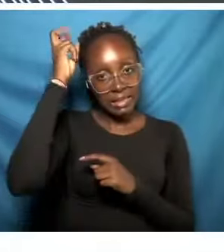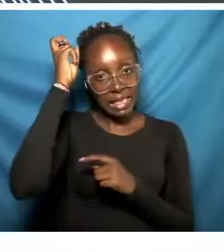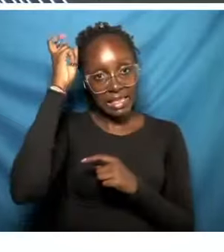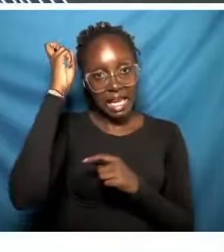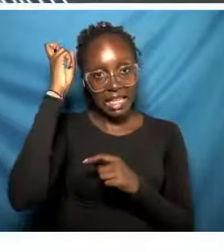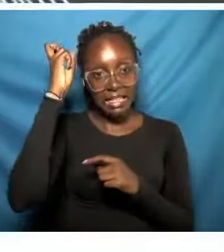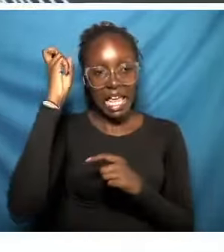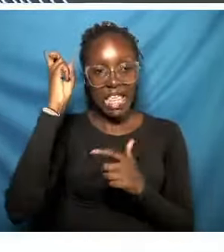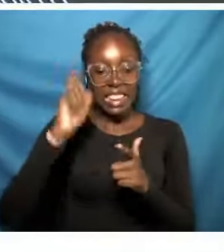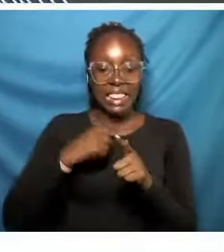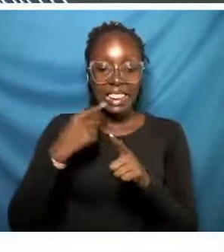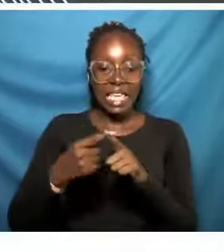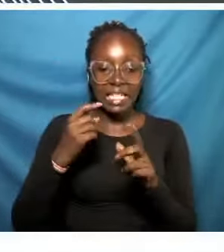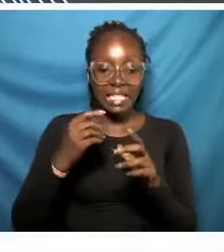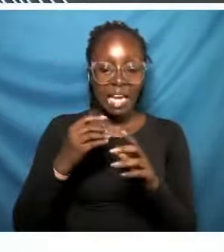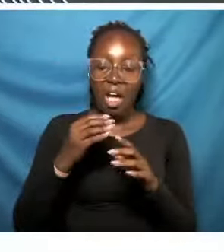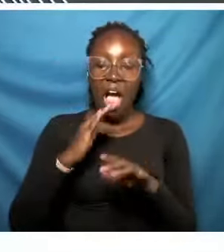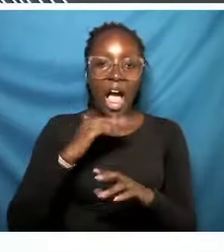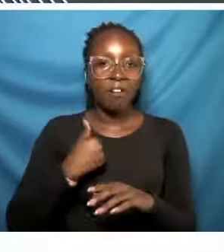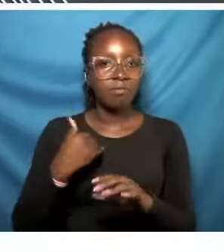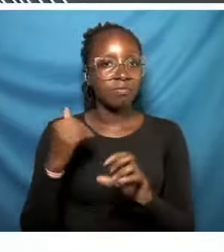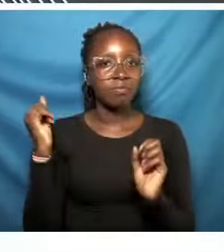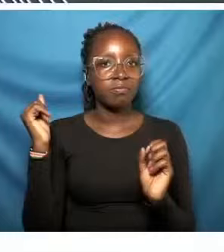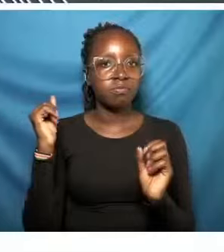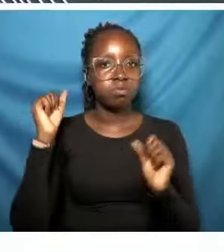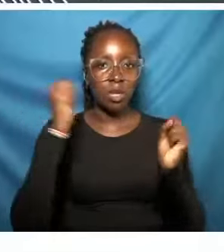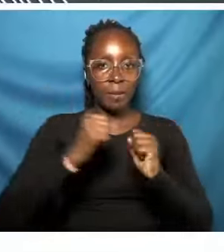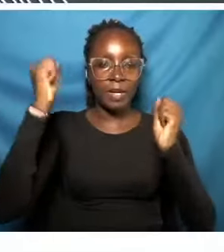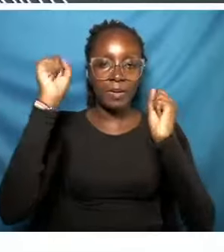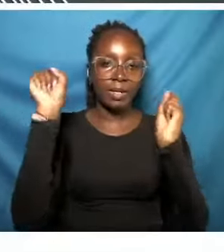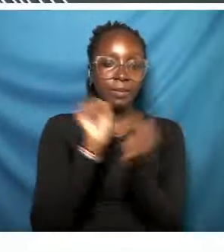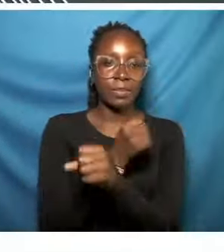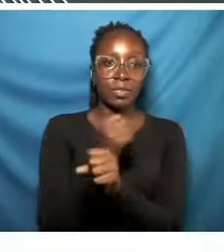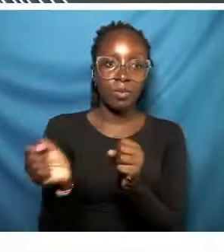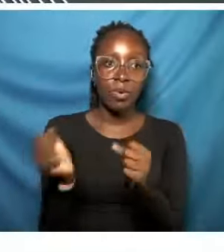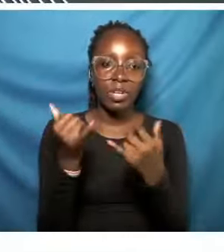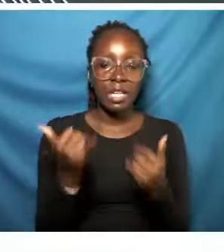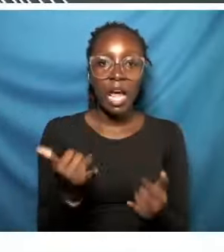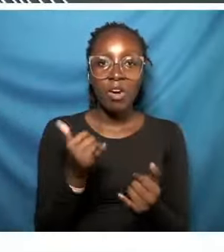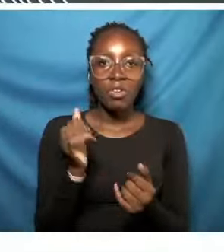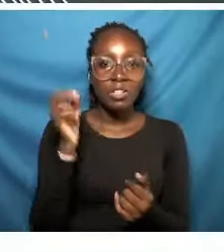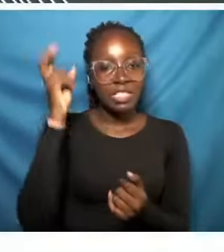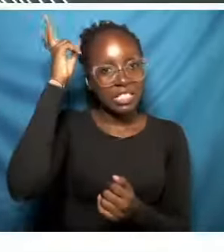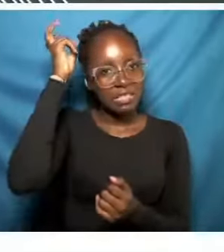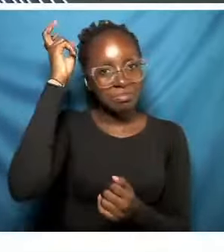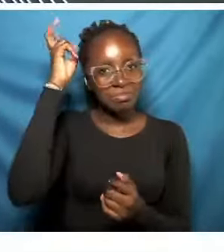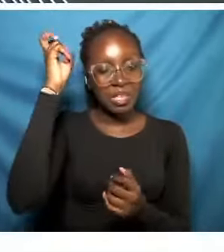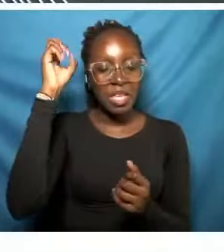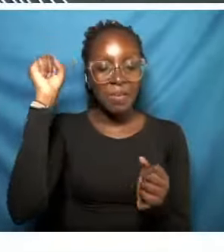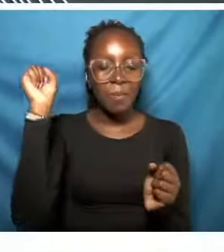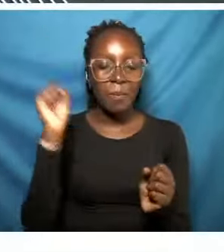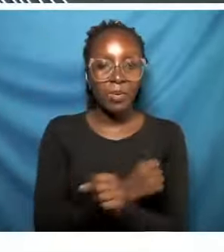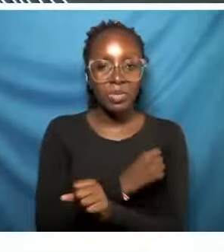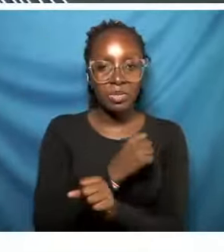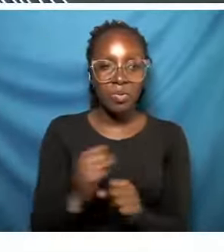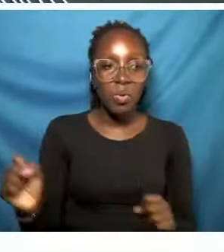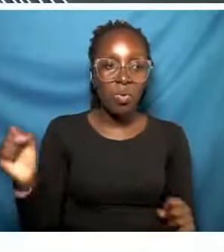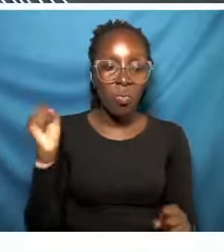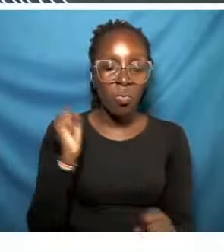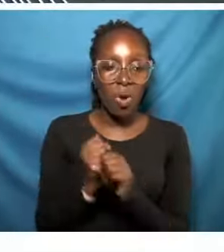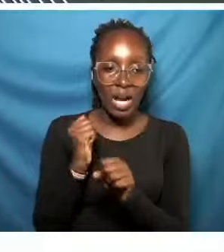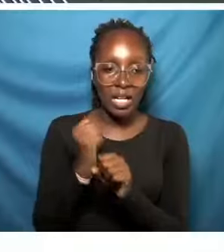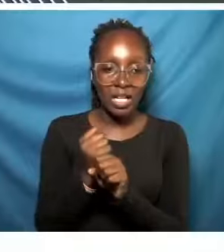and rendered powerless. That Satan cannot rise against you to fight you unless you give him